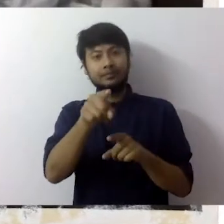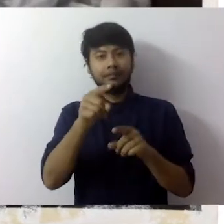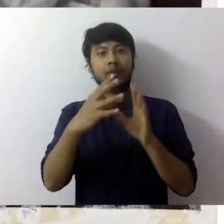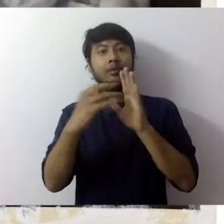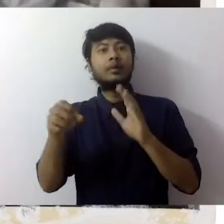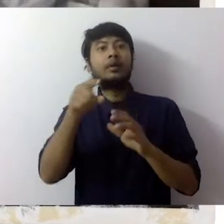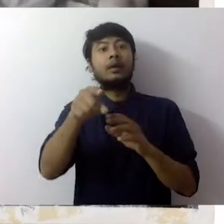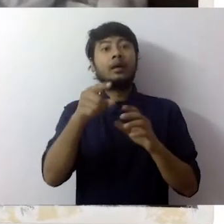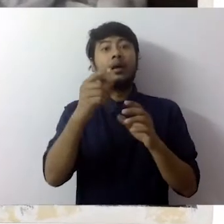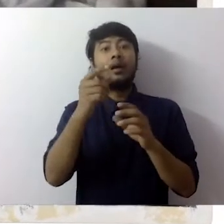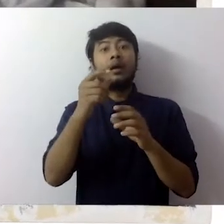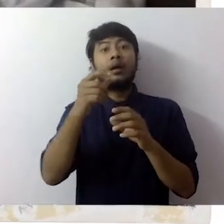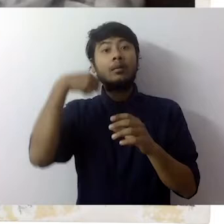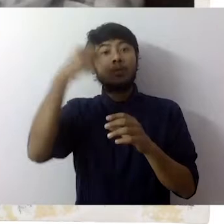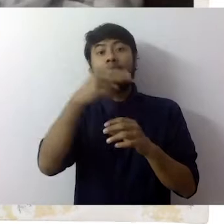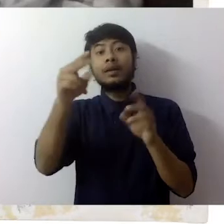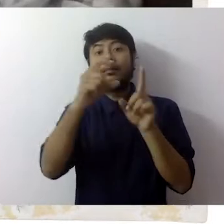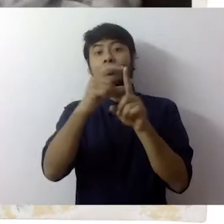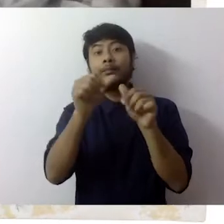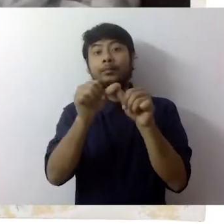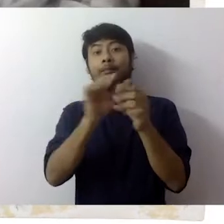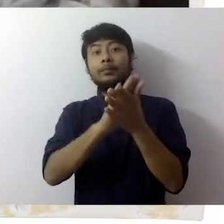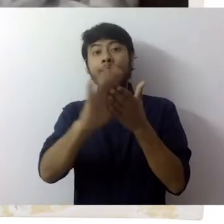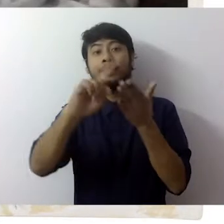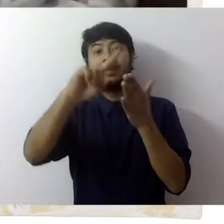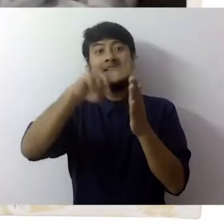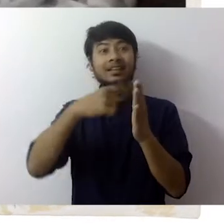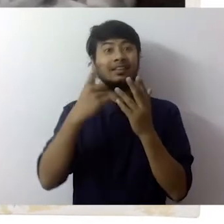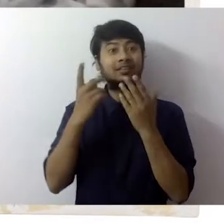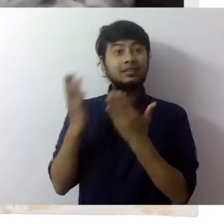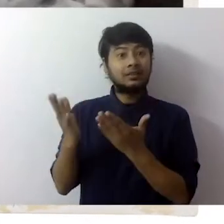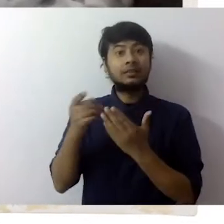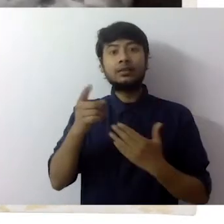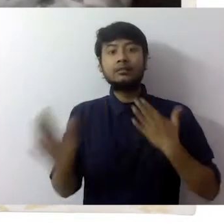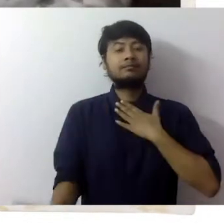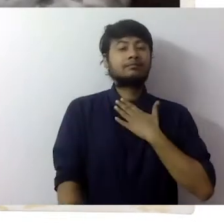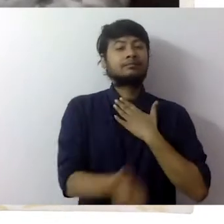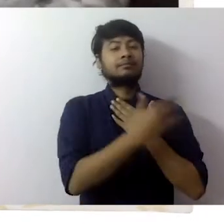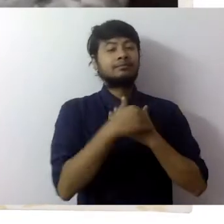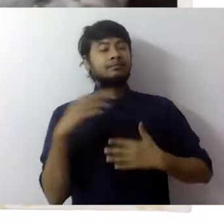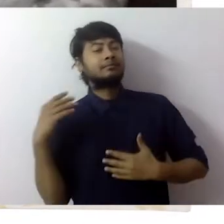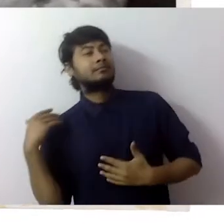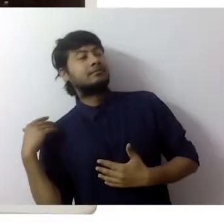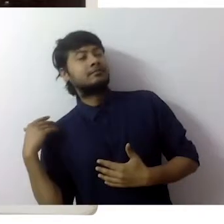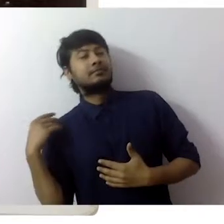from the film Dahej shows the actress draped in a crepe sari, appearing sensual in its drapery. the two